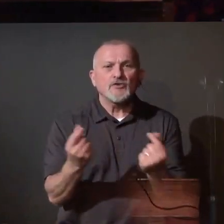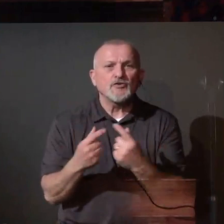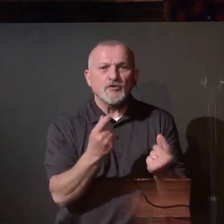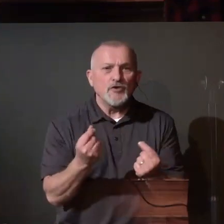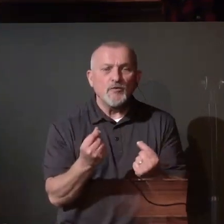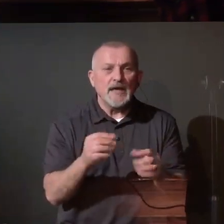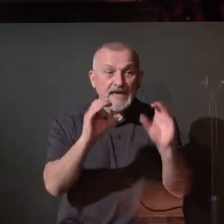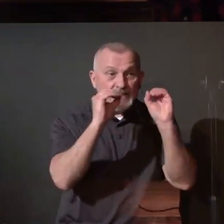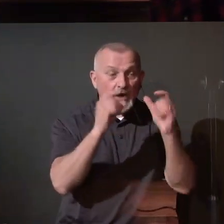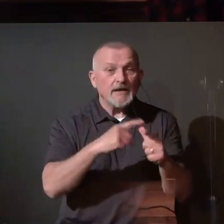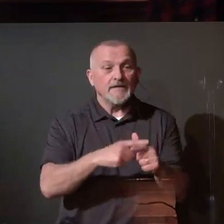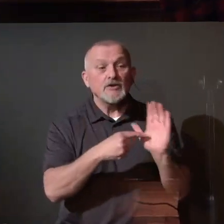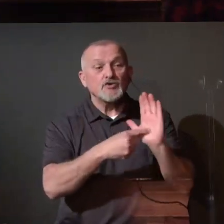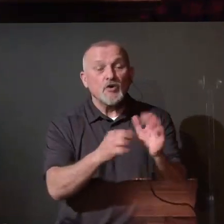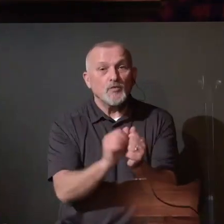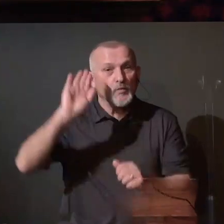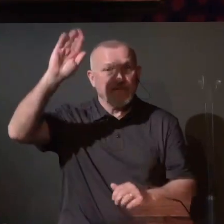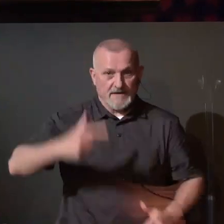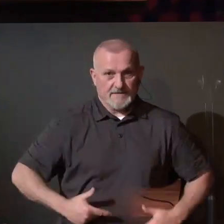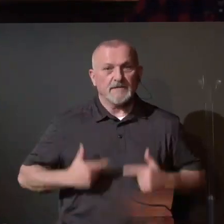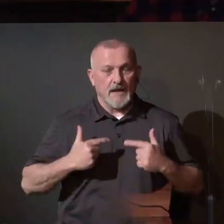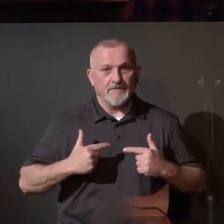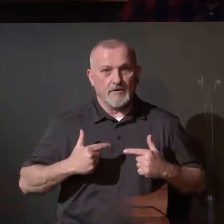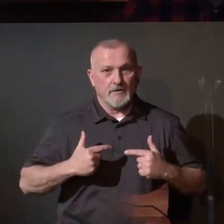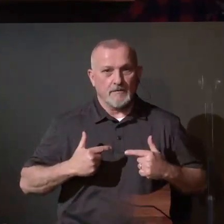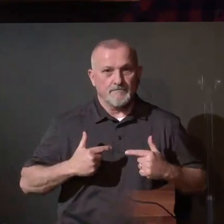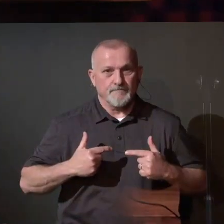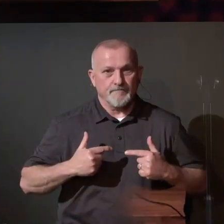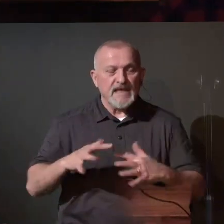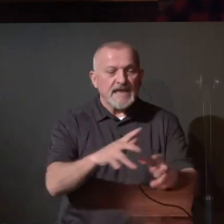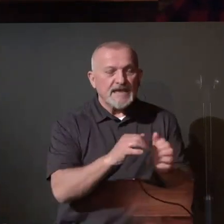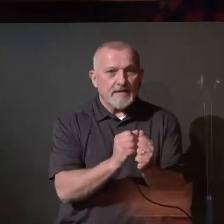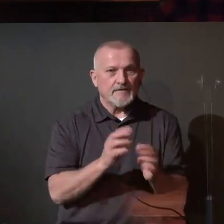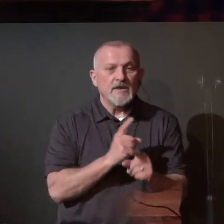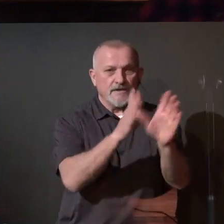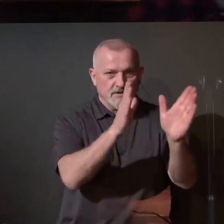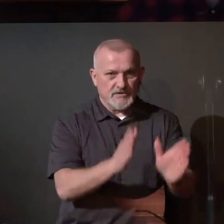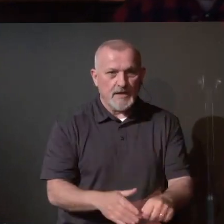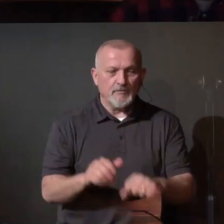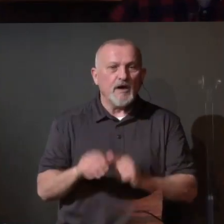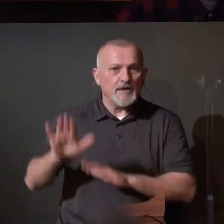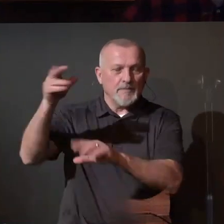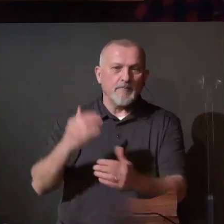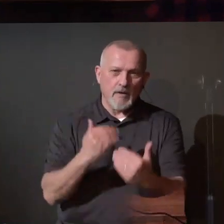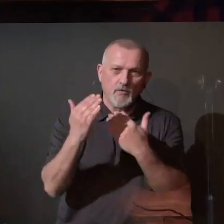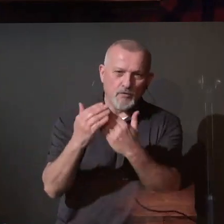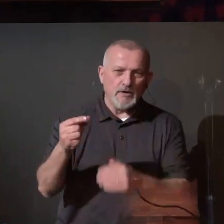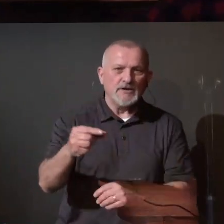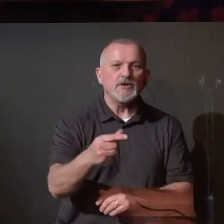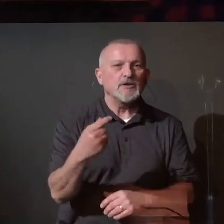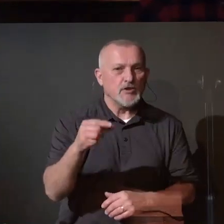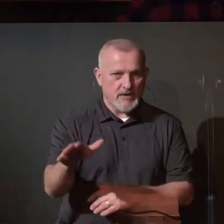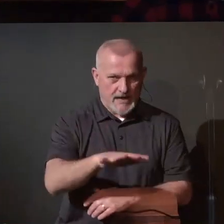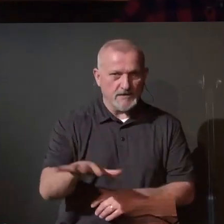life. Discipling. He gathered His disciples on Galilee. He says, I got one more thing